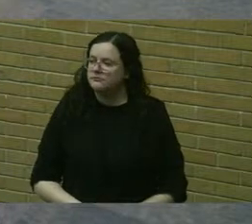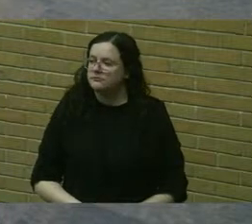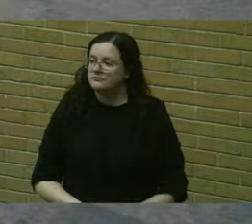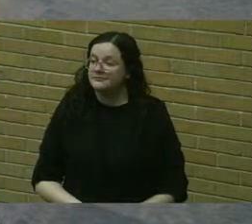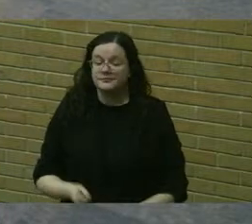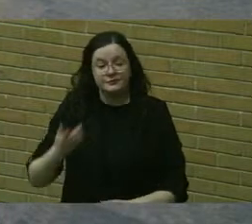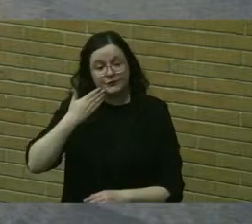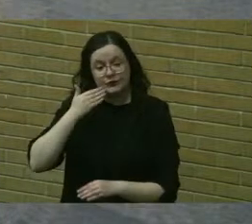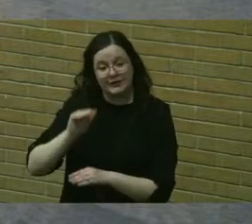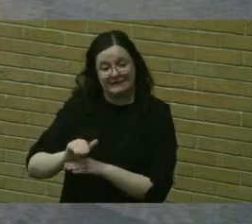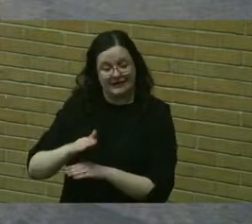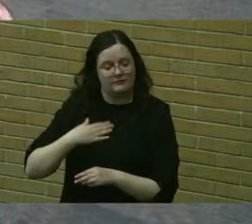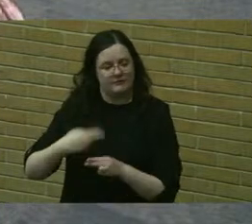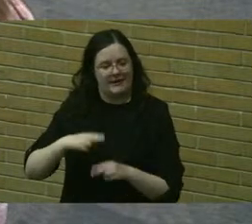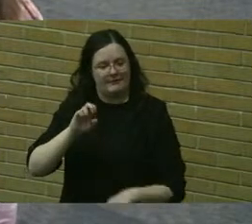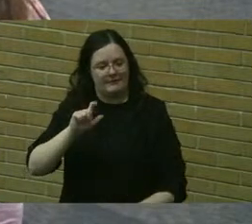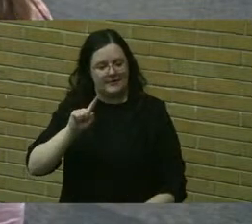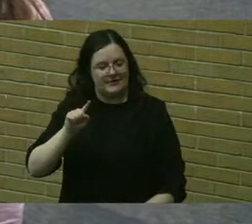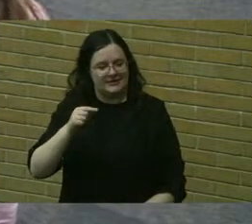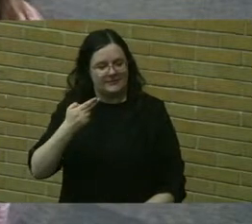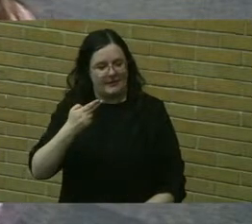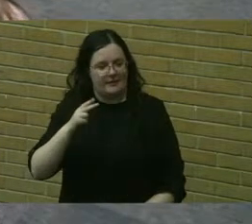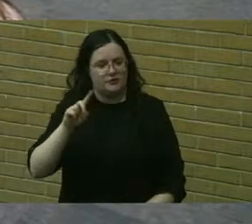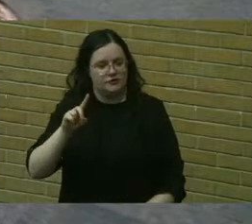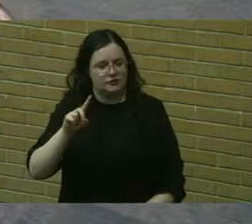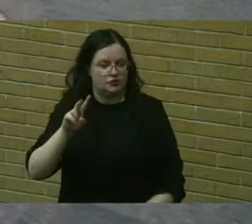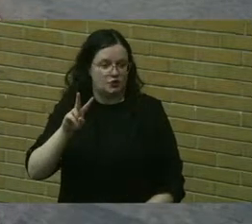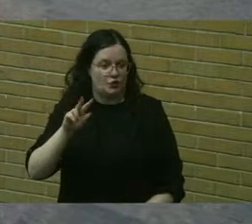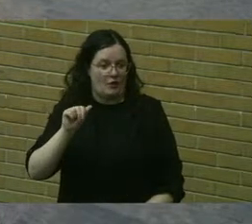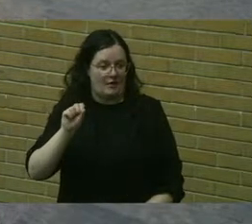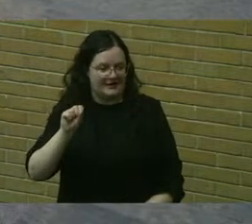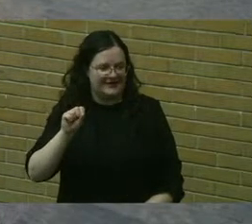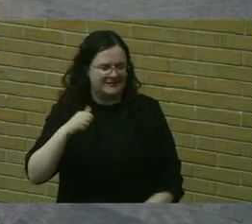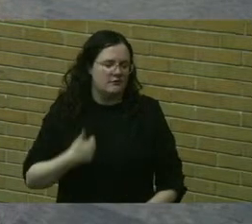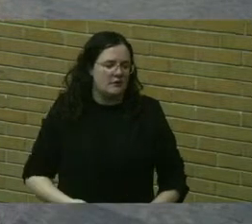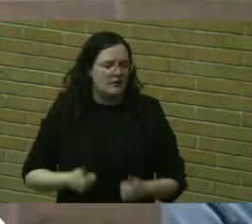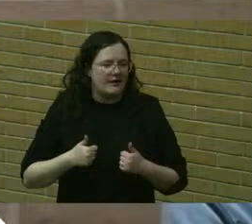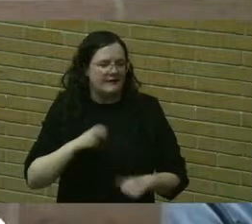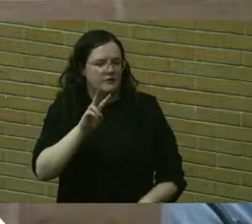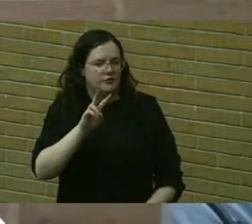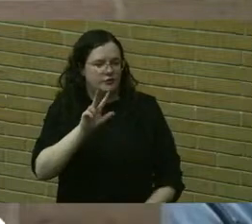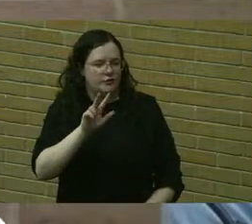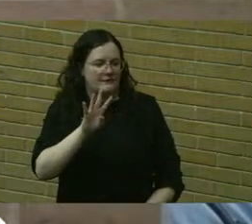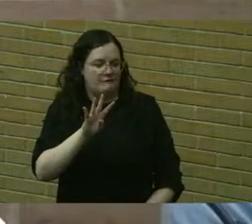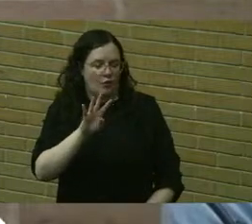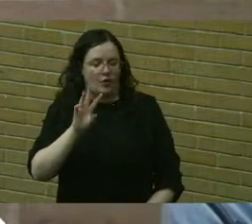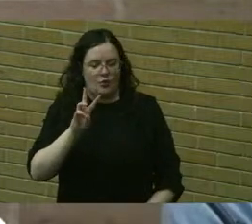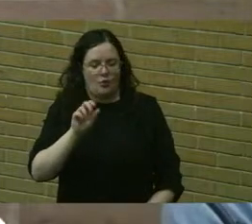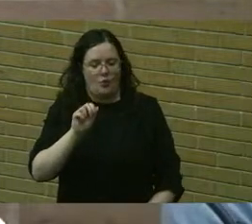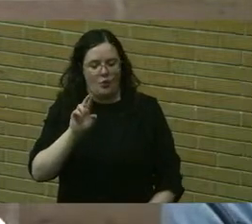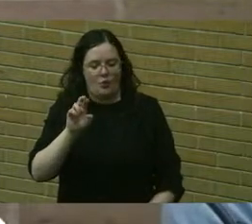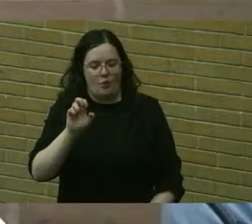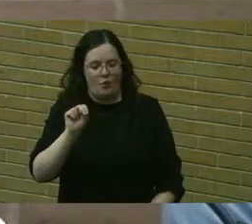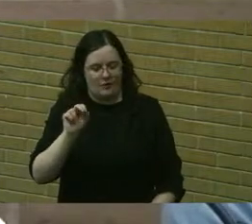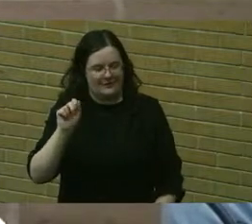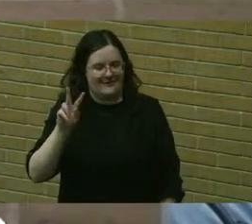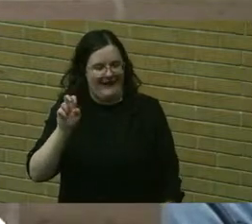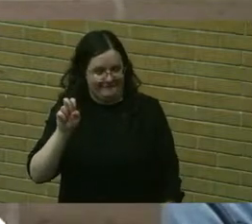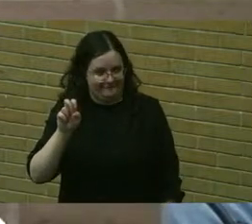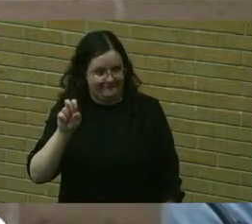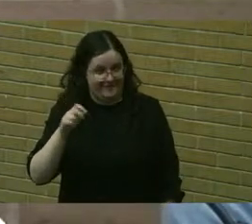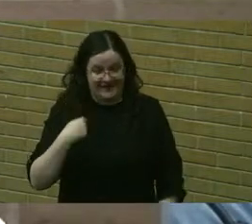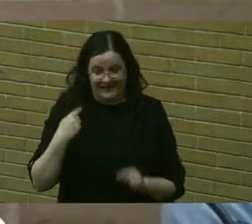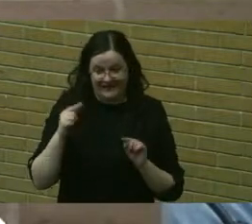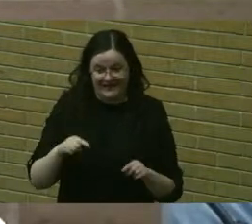Good evening. My name is Elizabeth Zwas. I reside at 234 Warren Avenue. I come to speak tonight wearing a number of